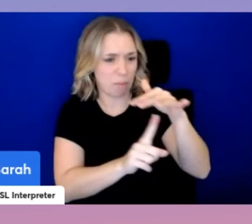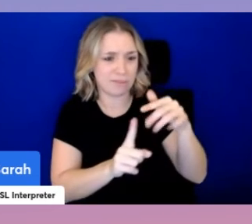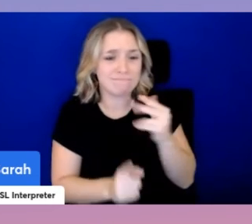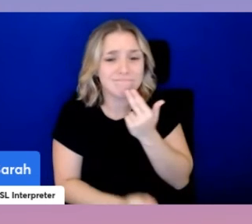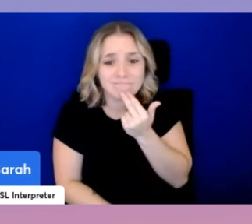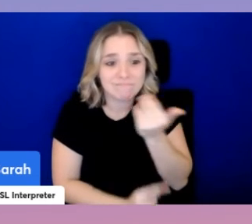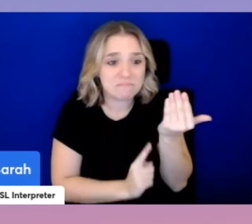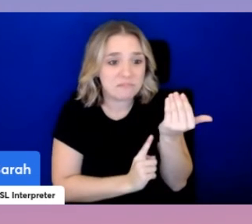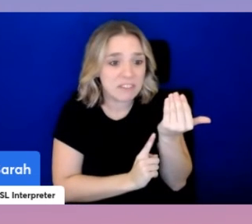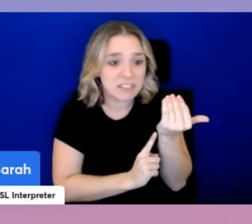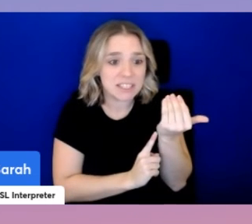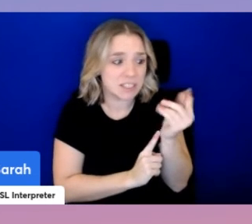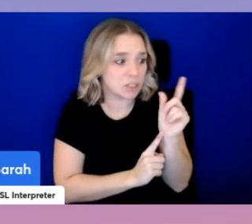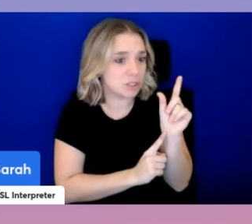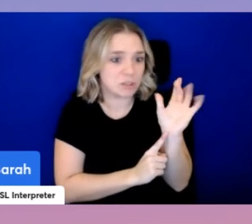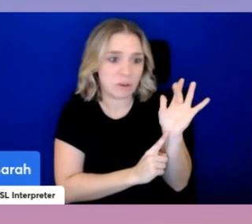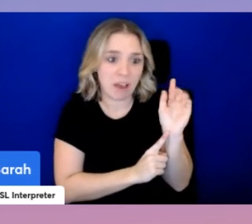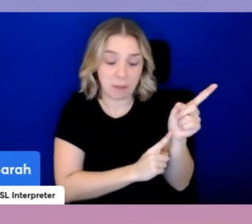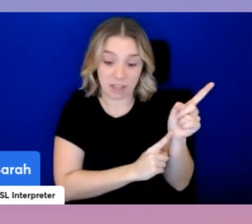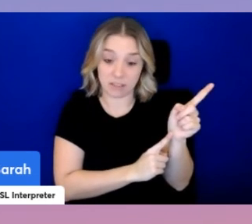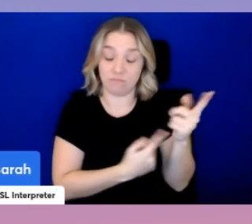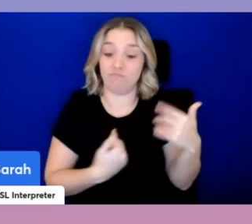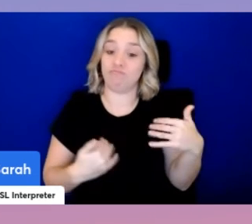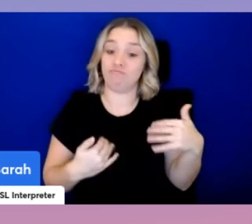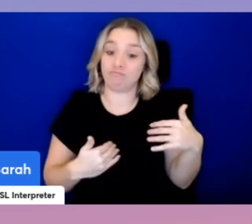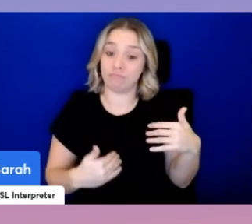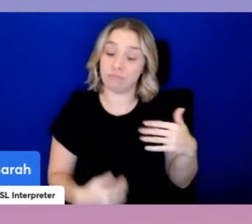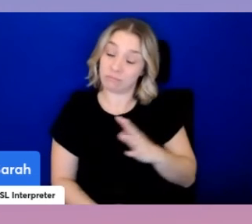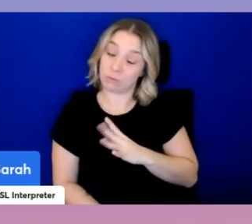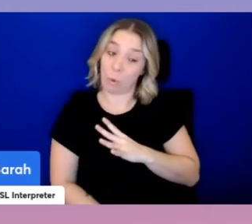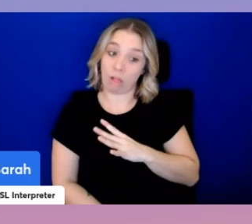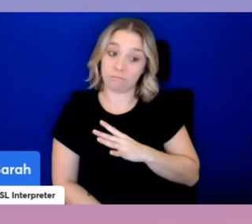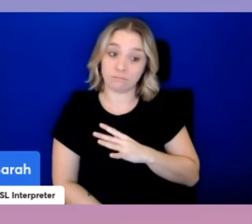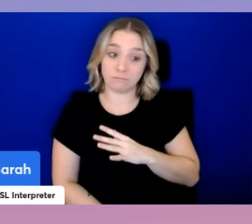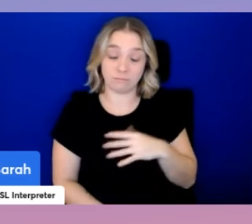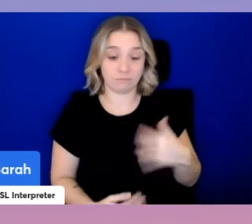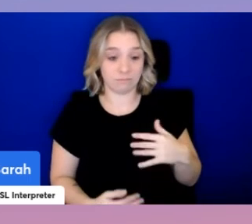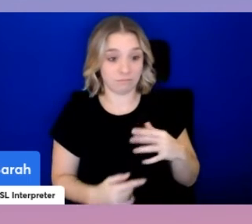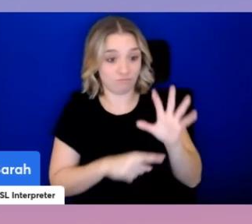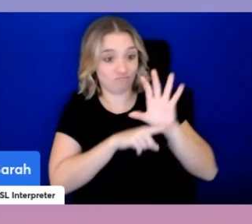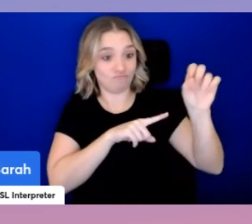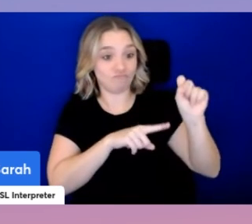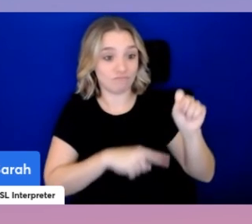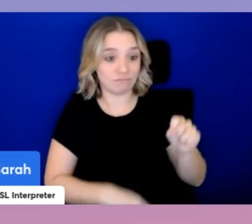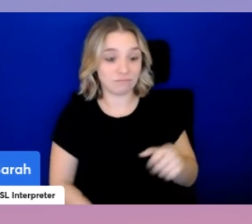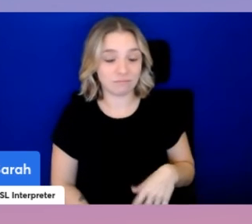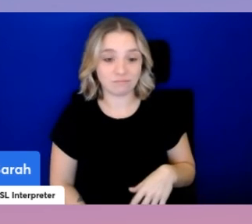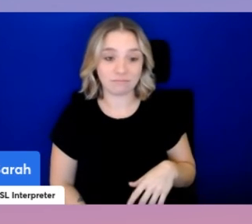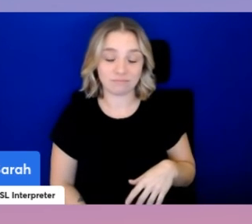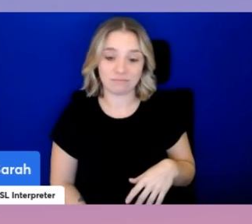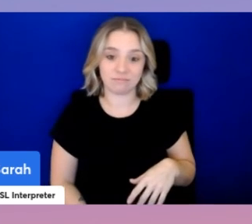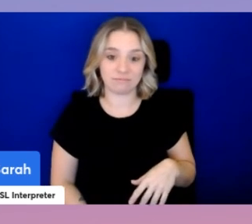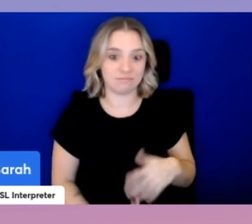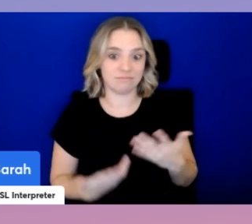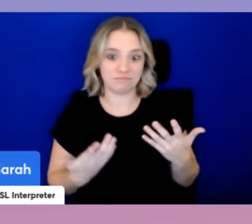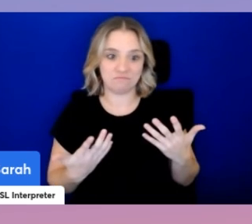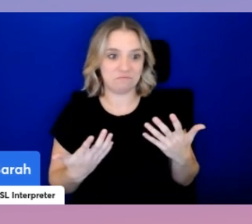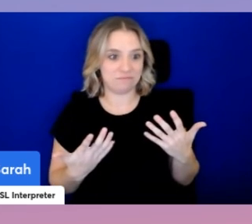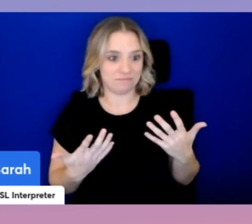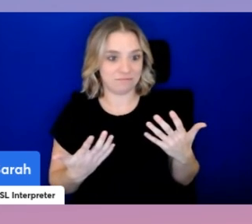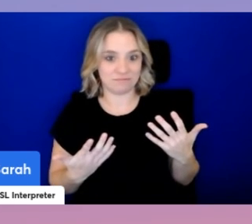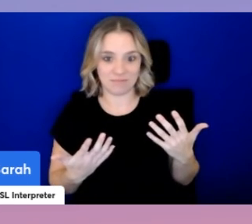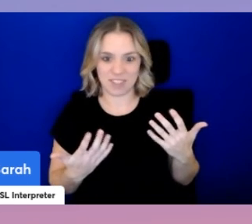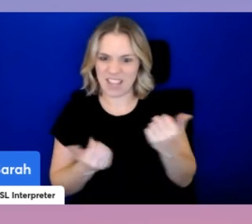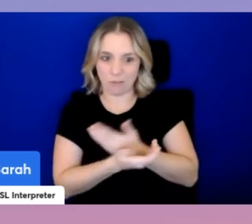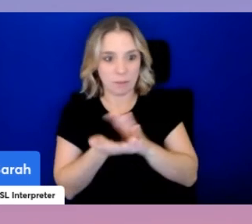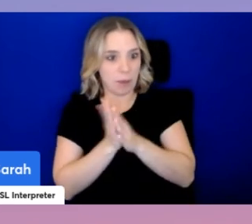minutes. I think that's pretty cool and acceptable, right? And everything as code and automated,